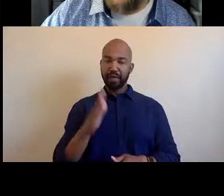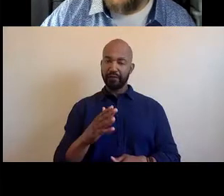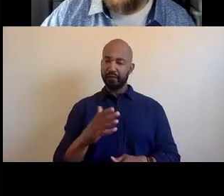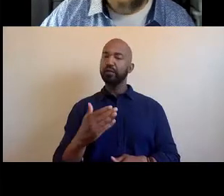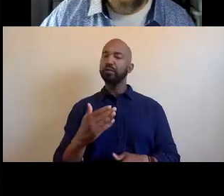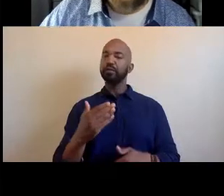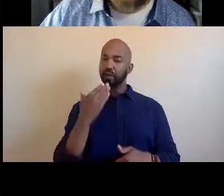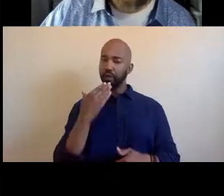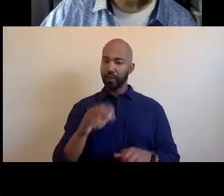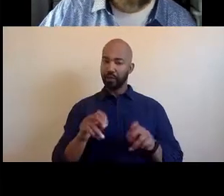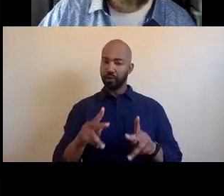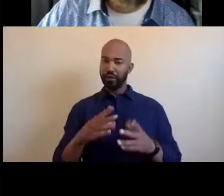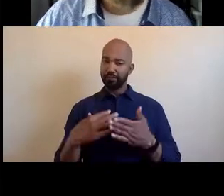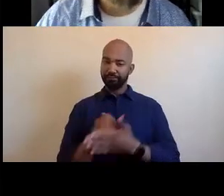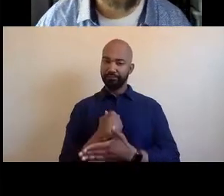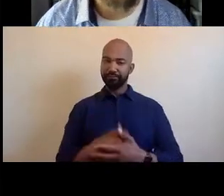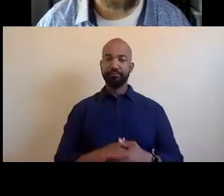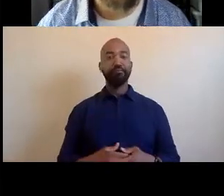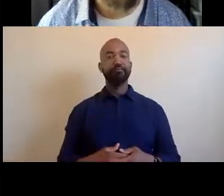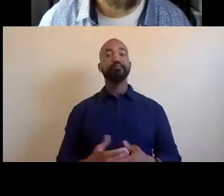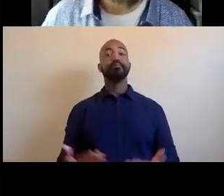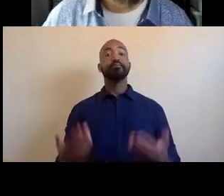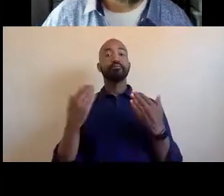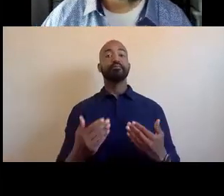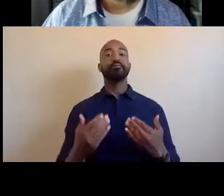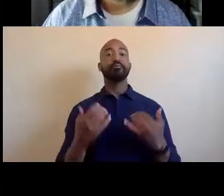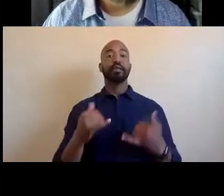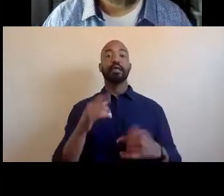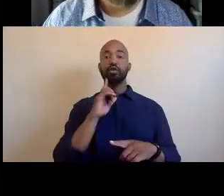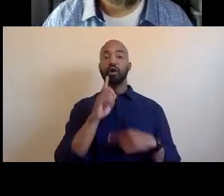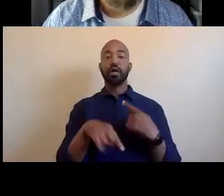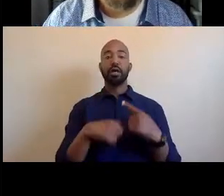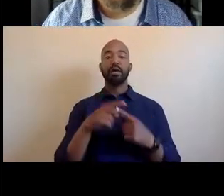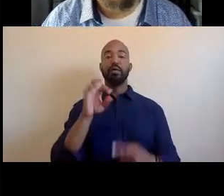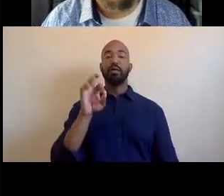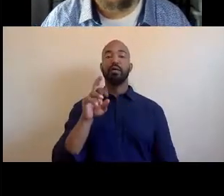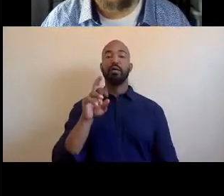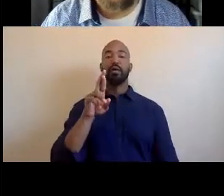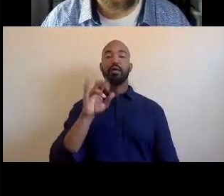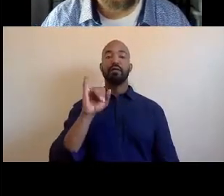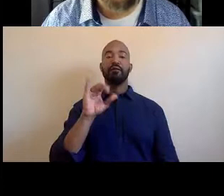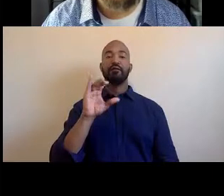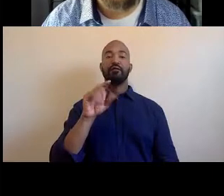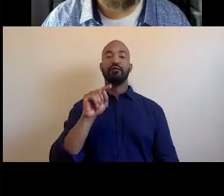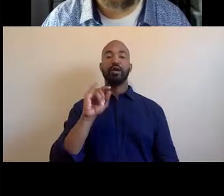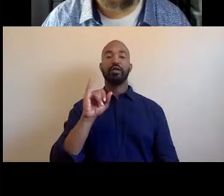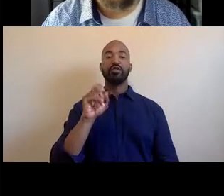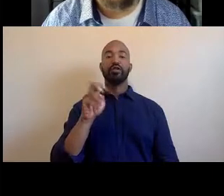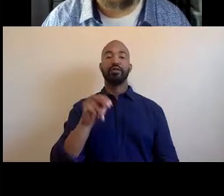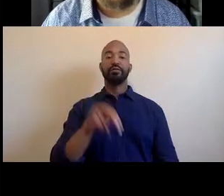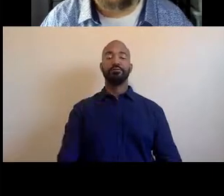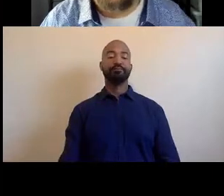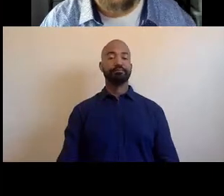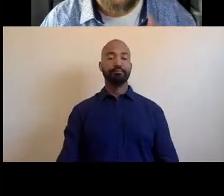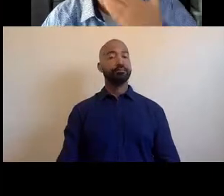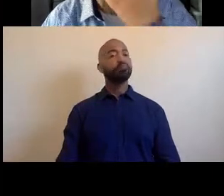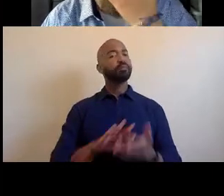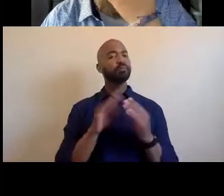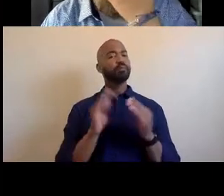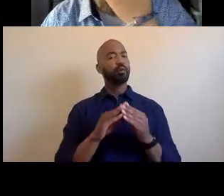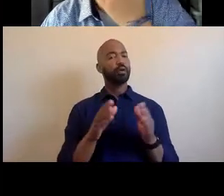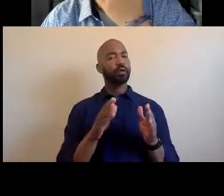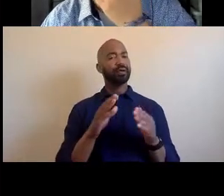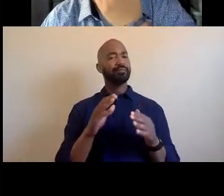So friction, let's talk about that. What I like to game plan with people, and this really has to be a conversation